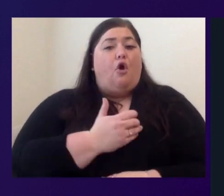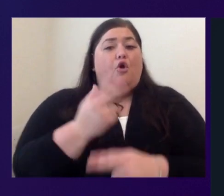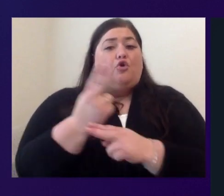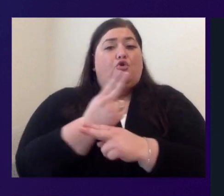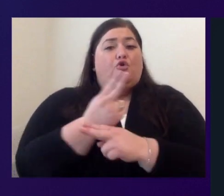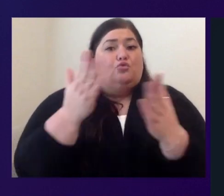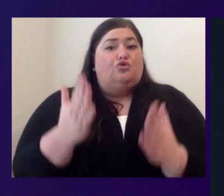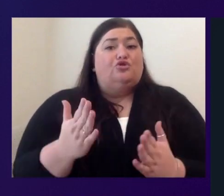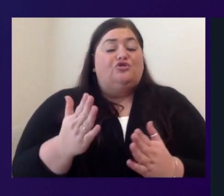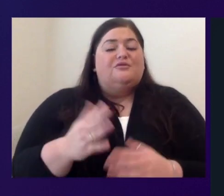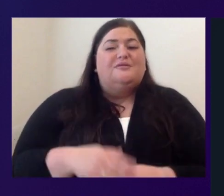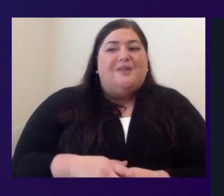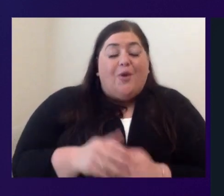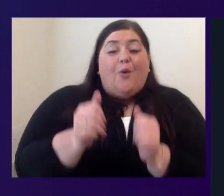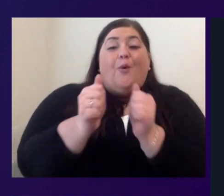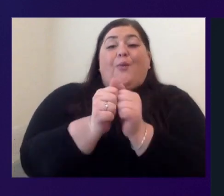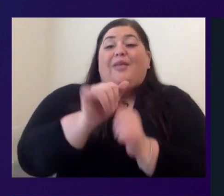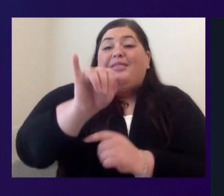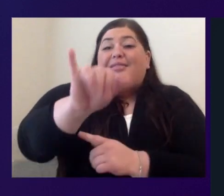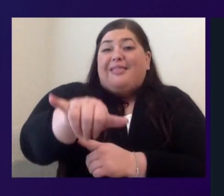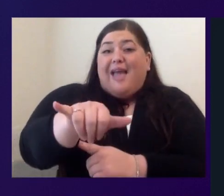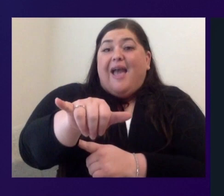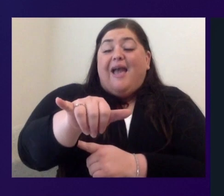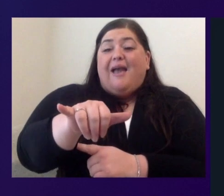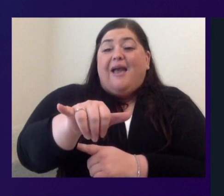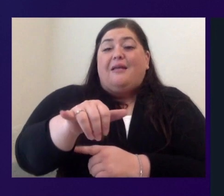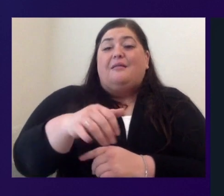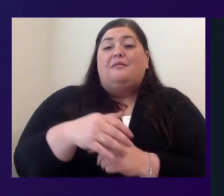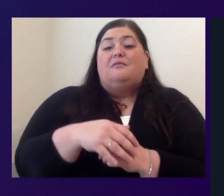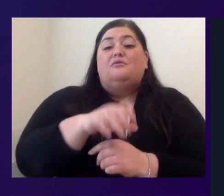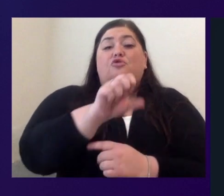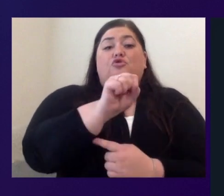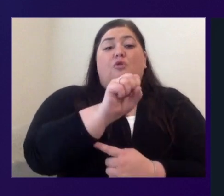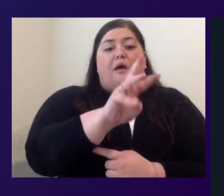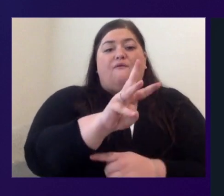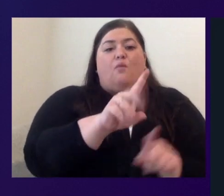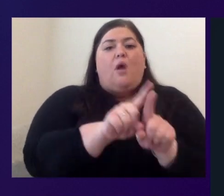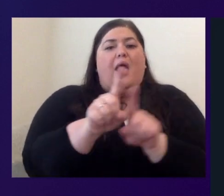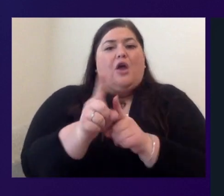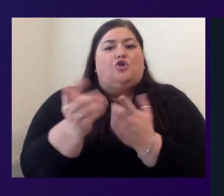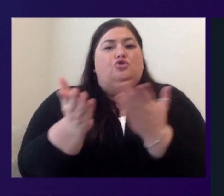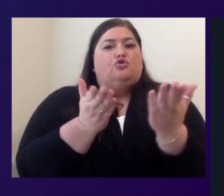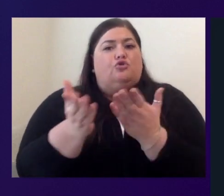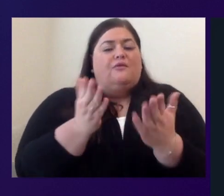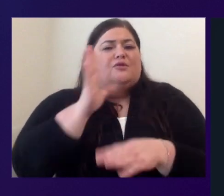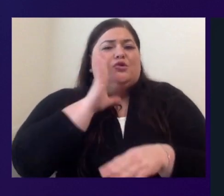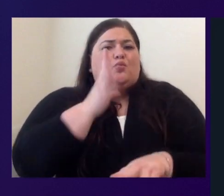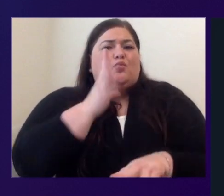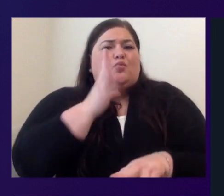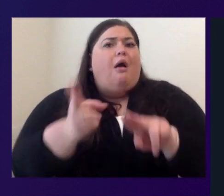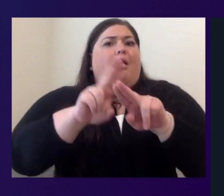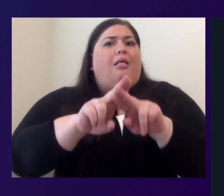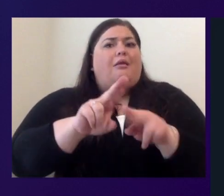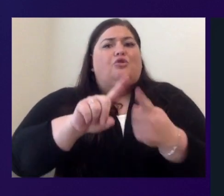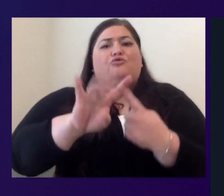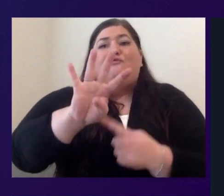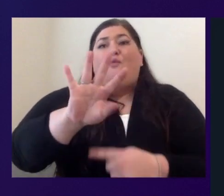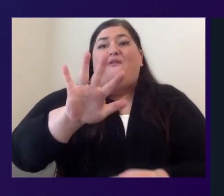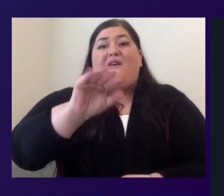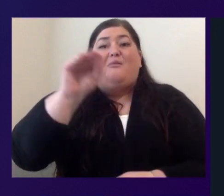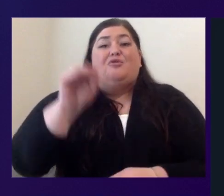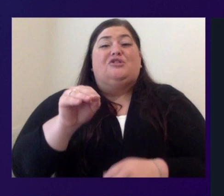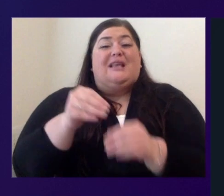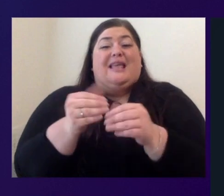that, the overall revenue from software as a service is going to increase by 245% in next 5